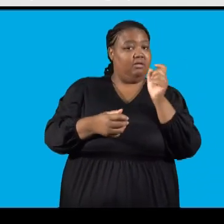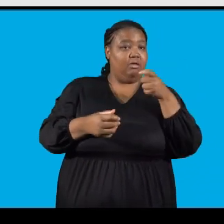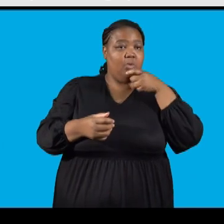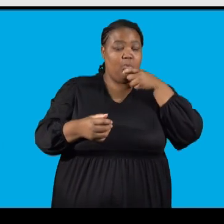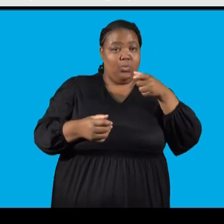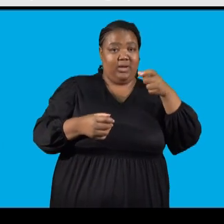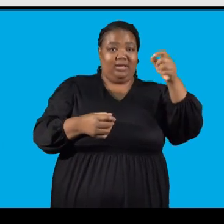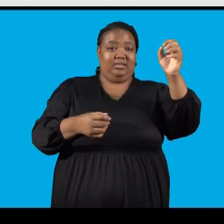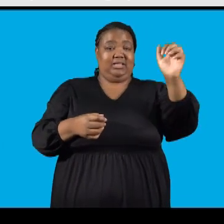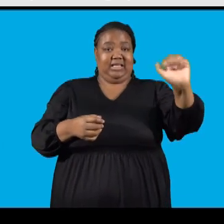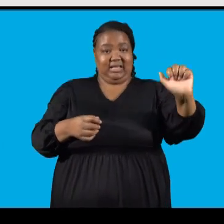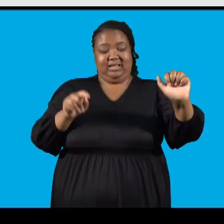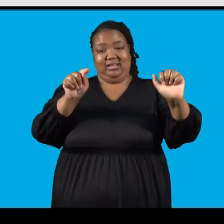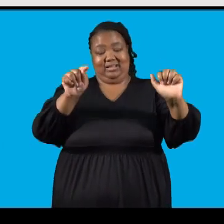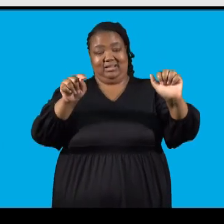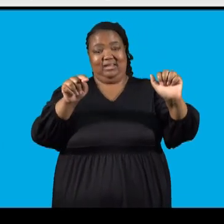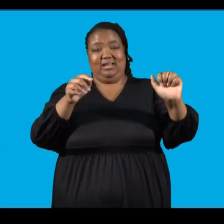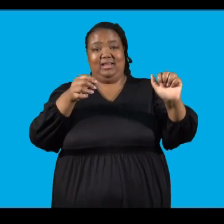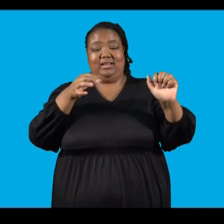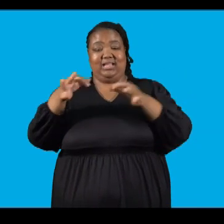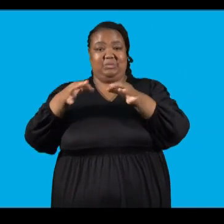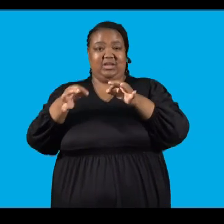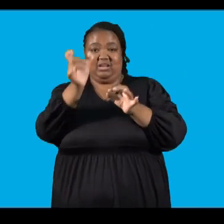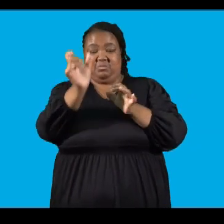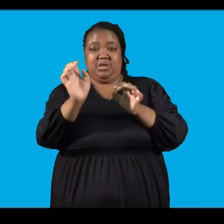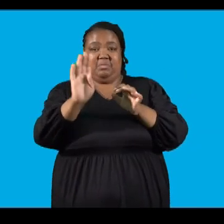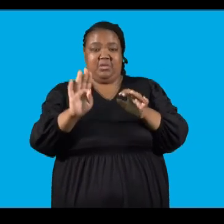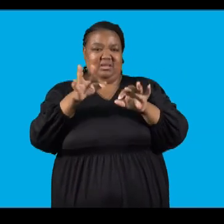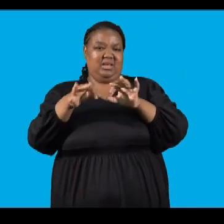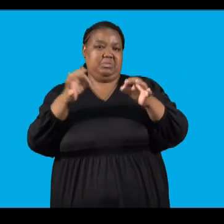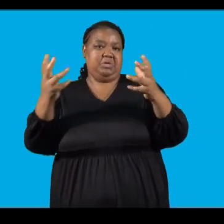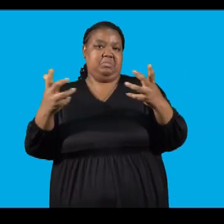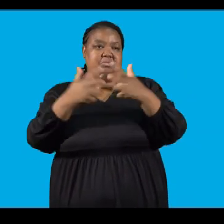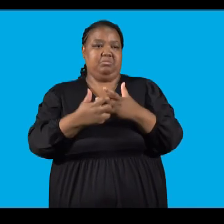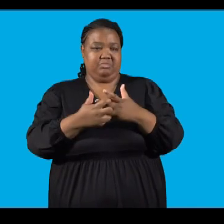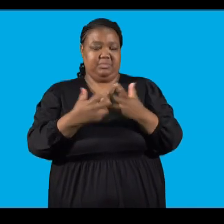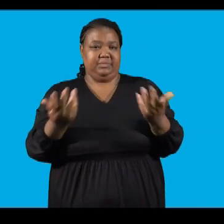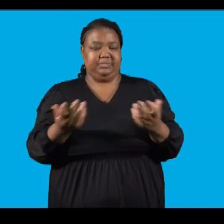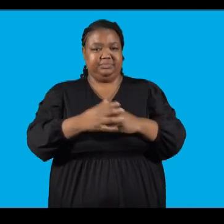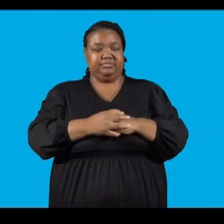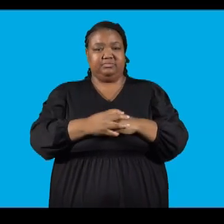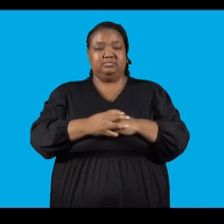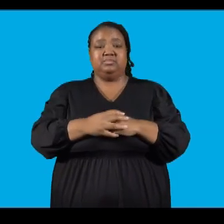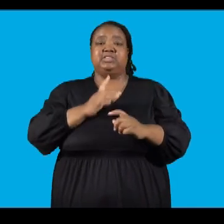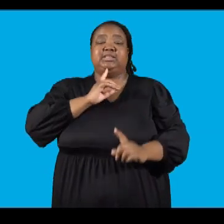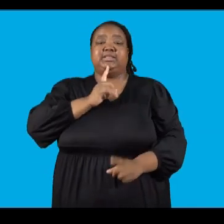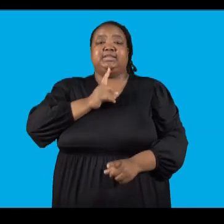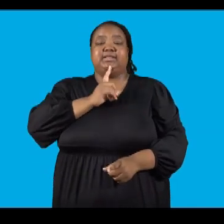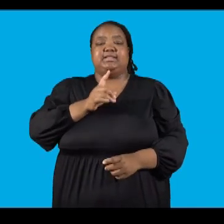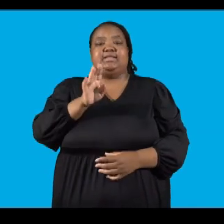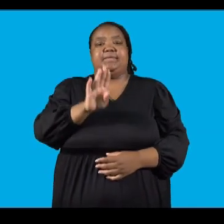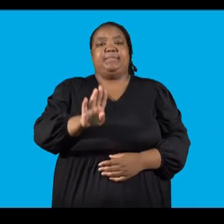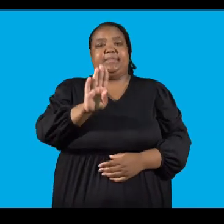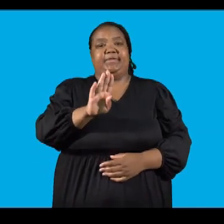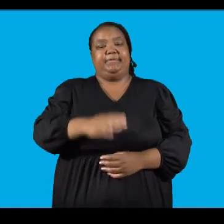item in column A. Now, for 1.2.1, that is the non-price competition,